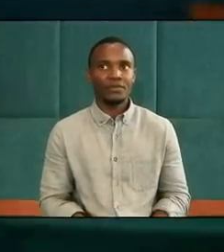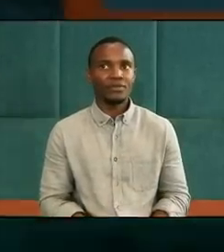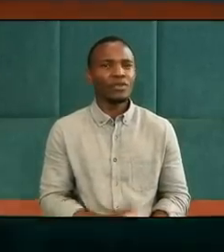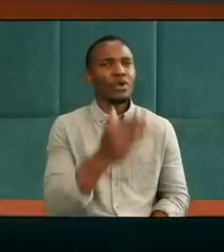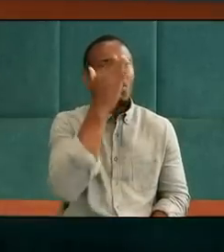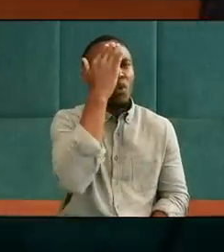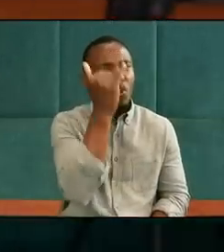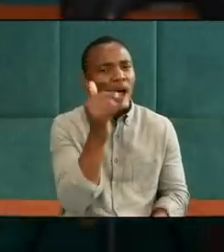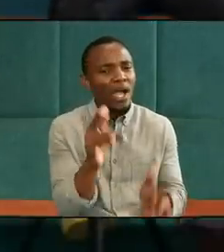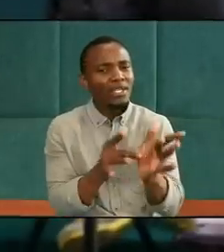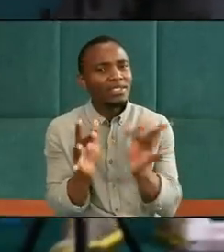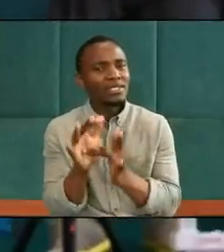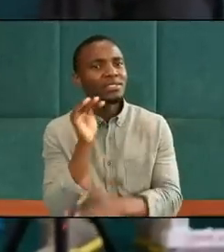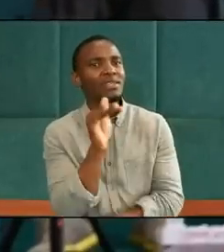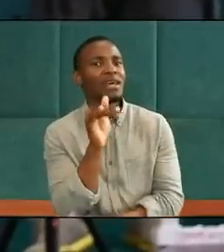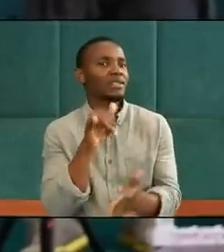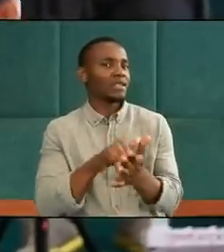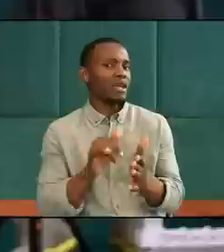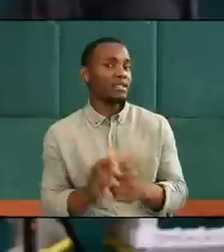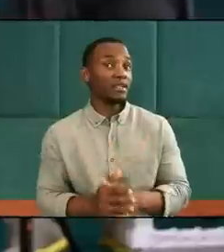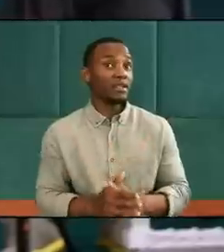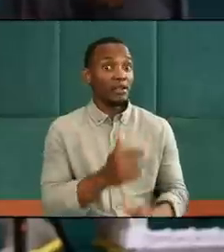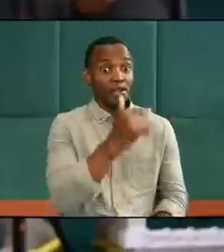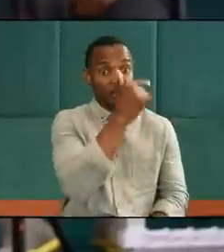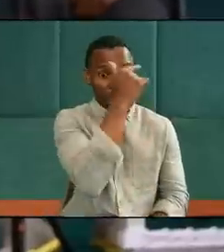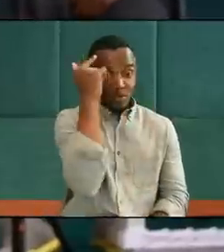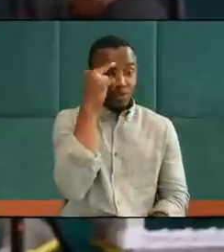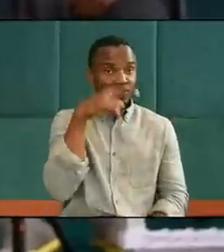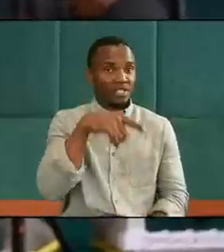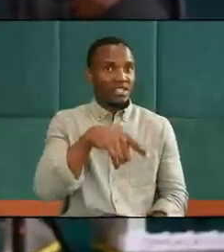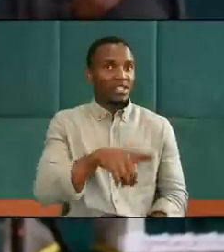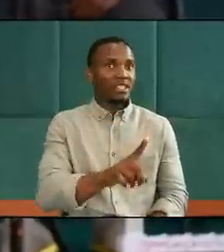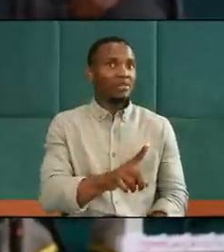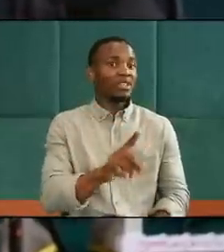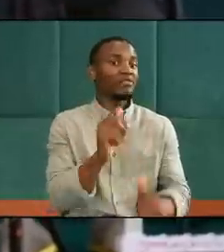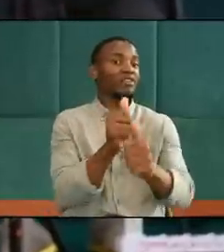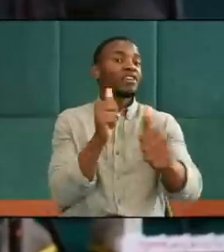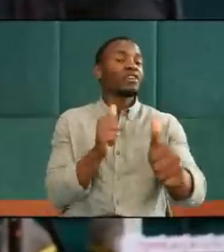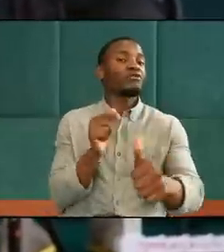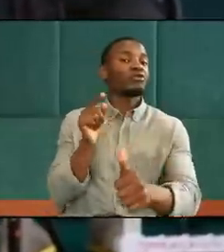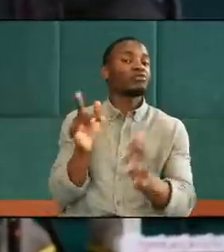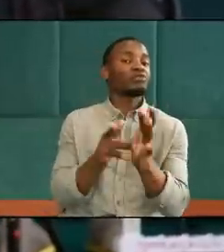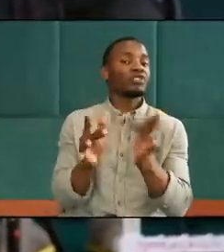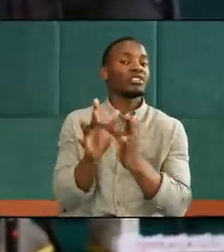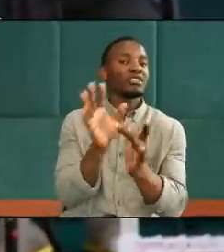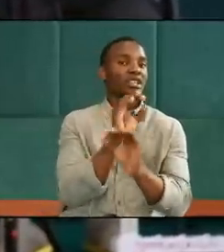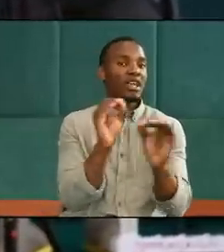Why did you ask me that? Oh, I can tell you, because they did not deny me.